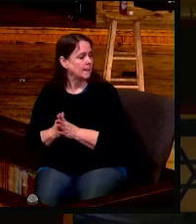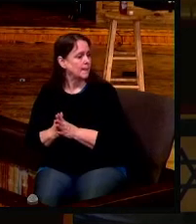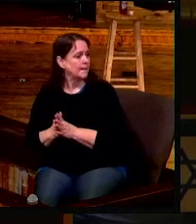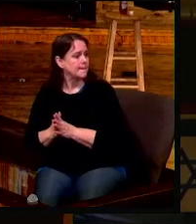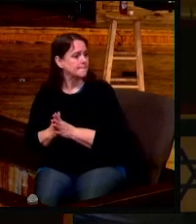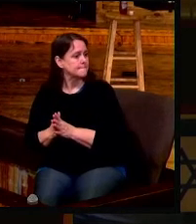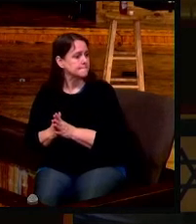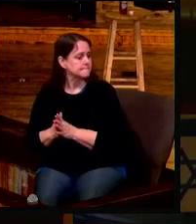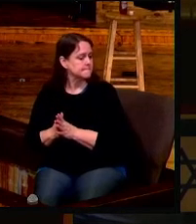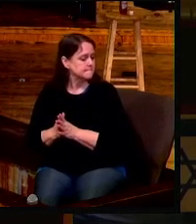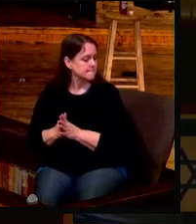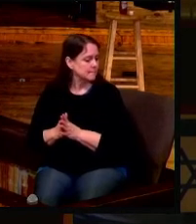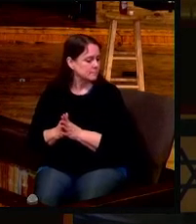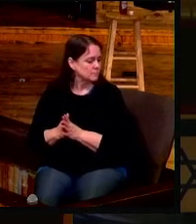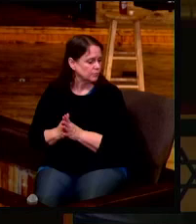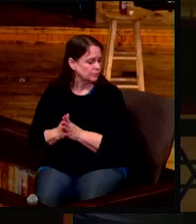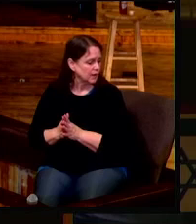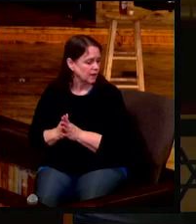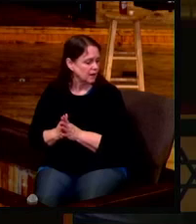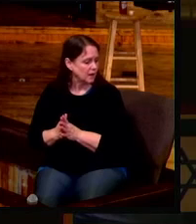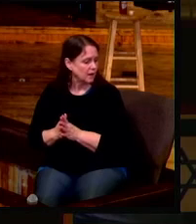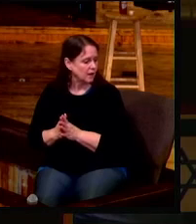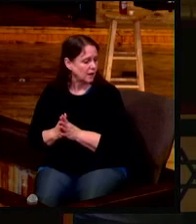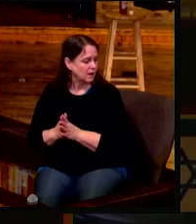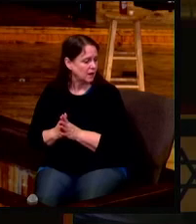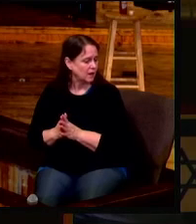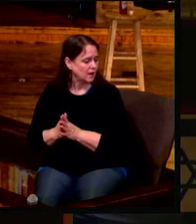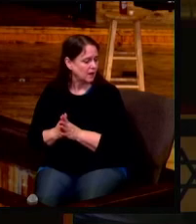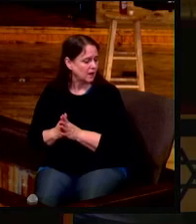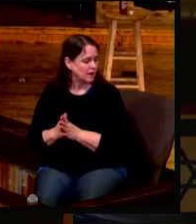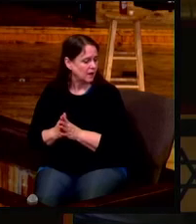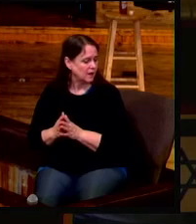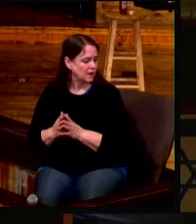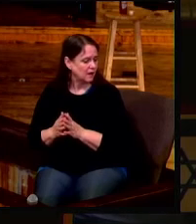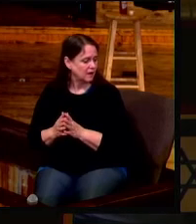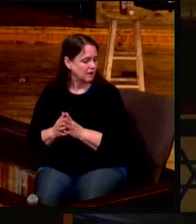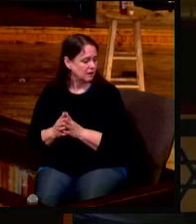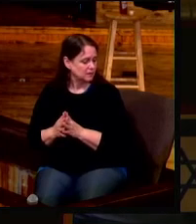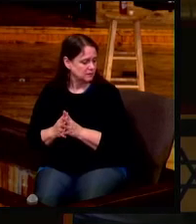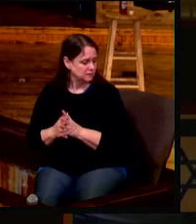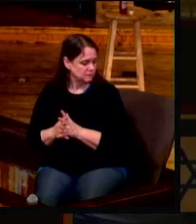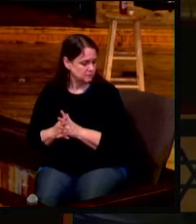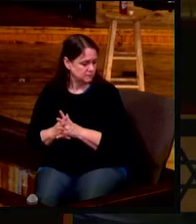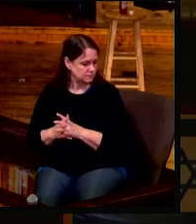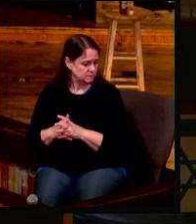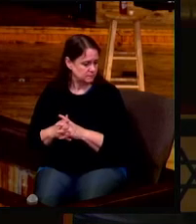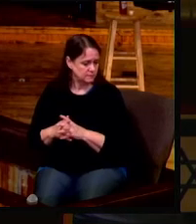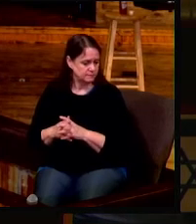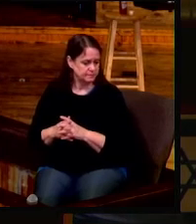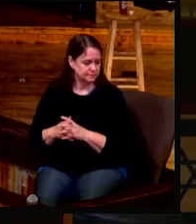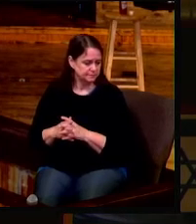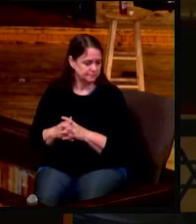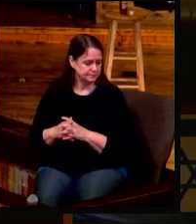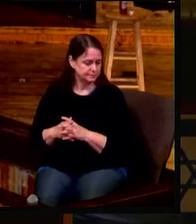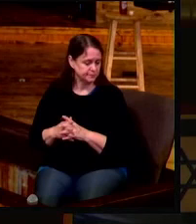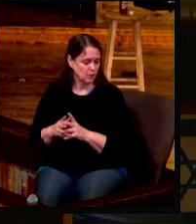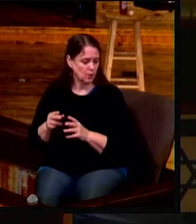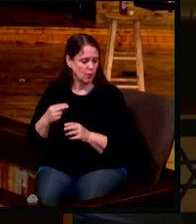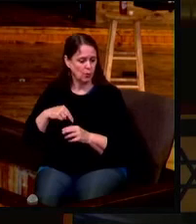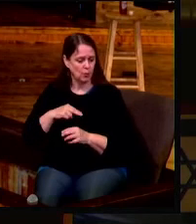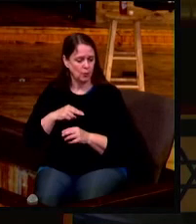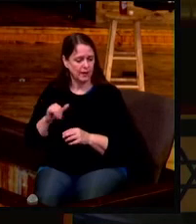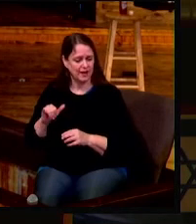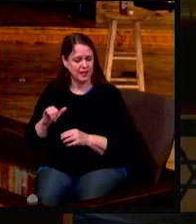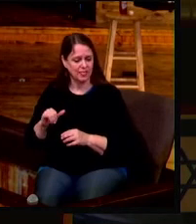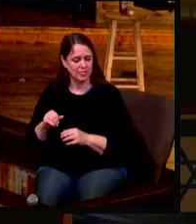out or it's a mental struggle, whatever it is, one of our things that we really enjoy doing, my wife and I, is to encourage people and lift people up.